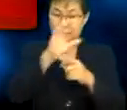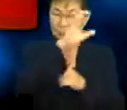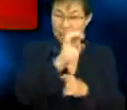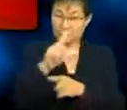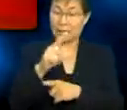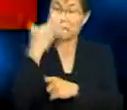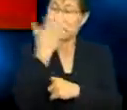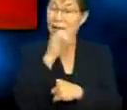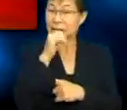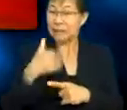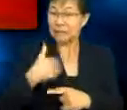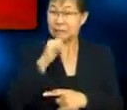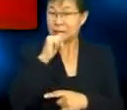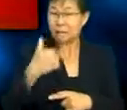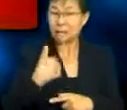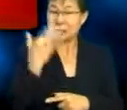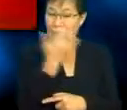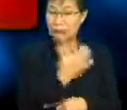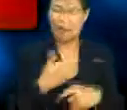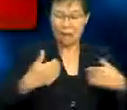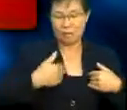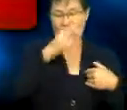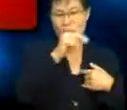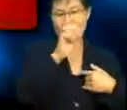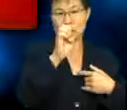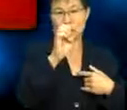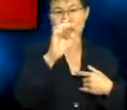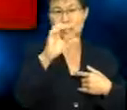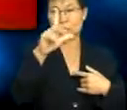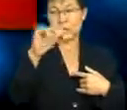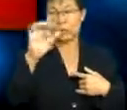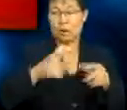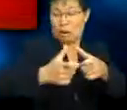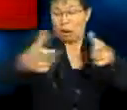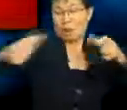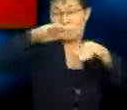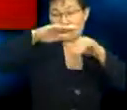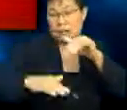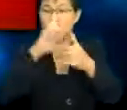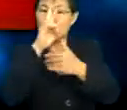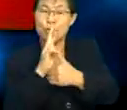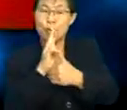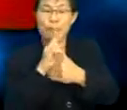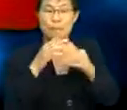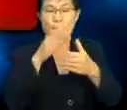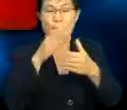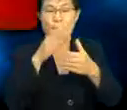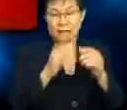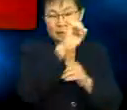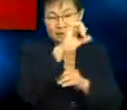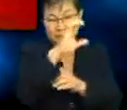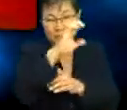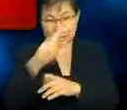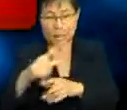The white blood cell is colorless and contains a nucleus. It is larger than the red blood